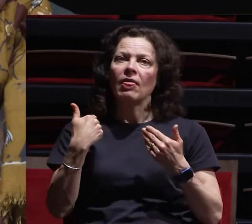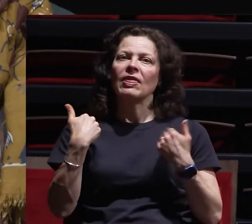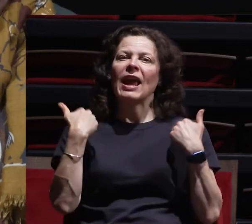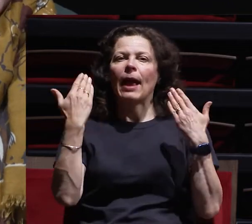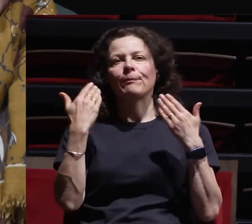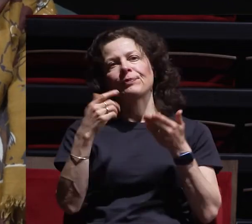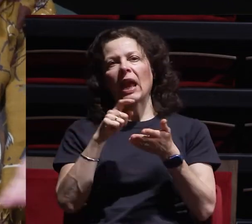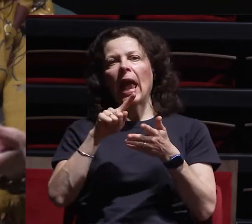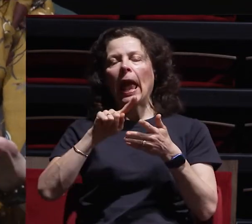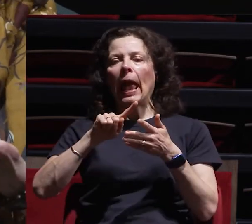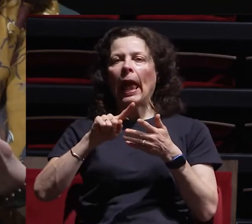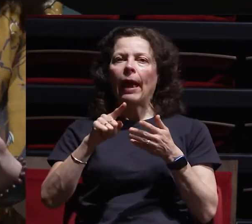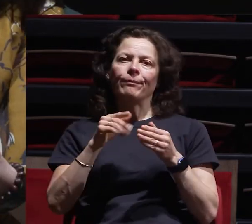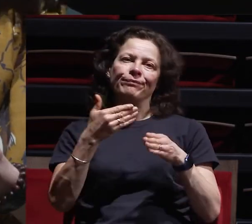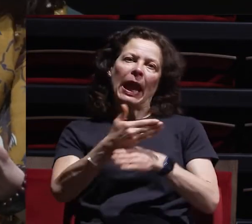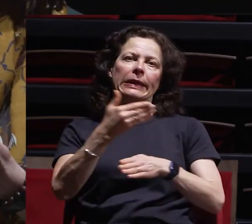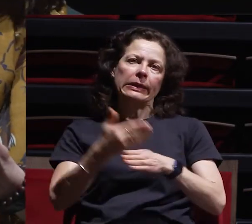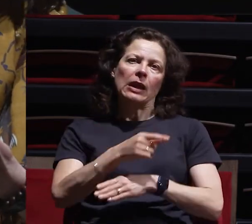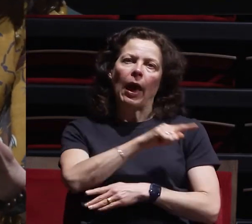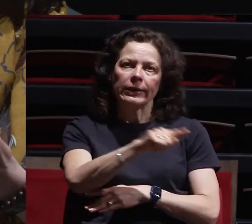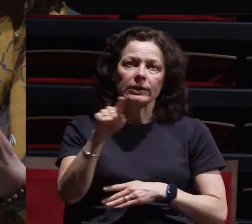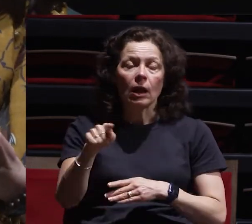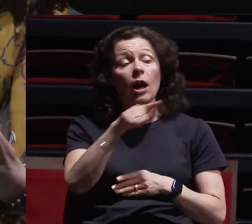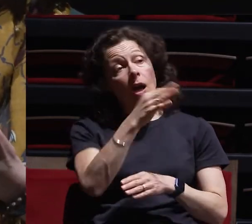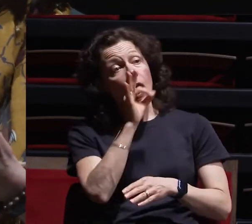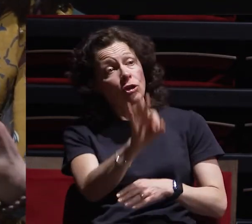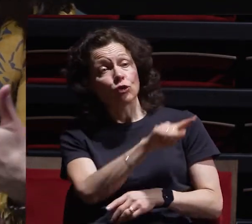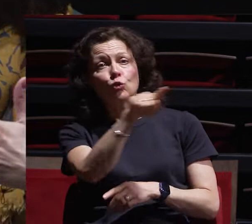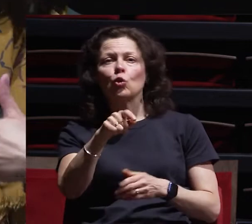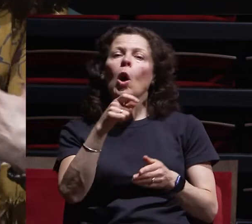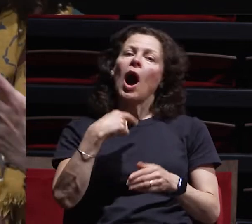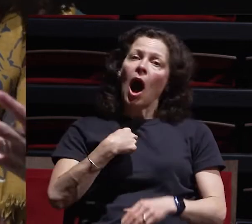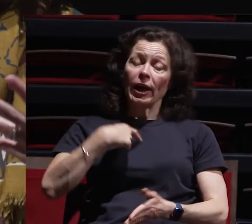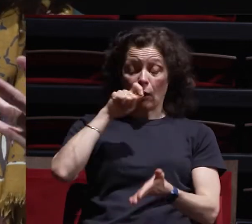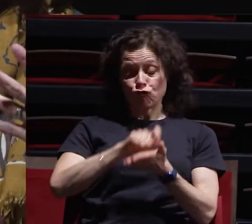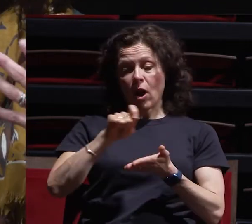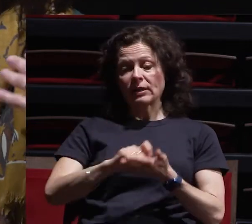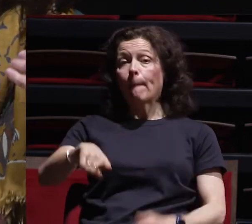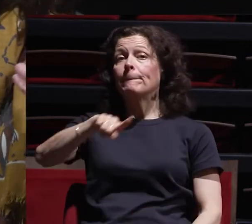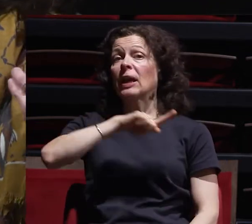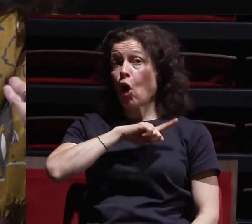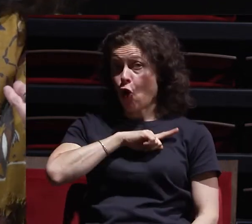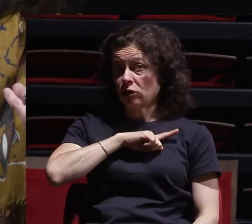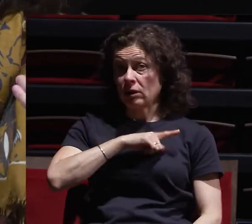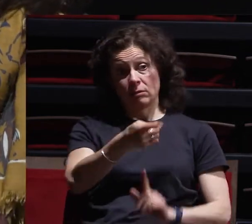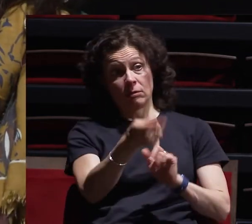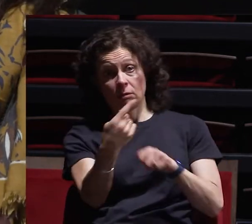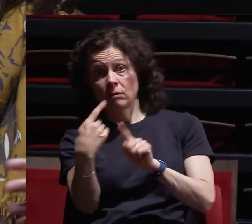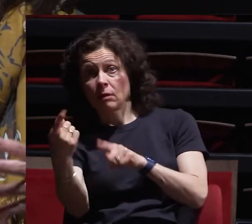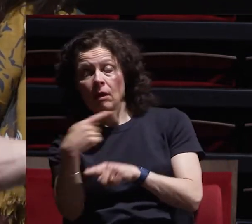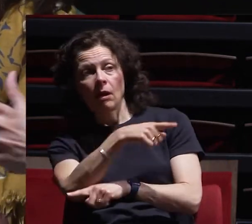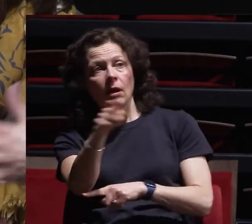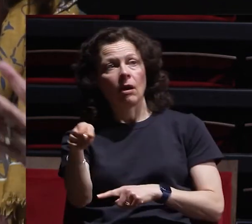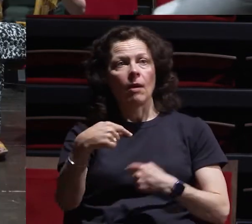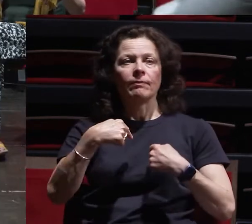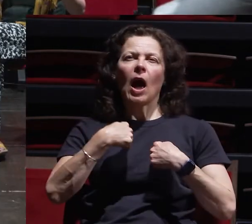that exercise earlier and you say, I write because... I write because, I write because. I was really interested that I